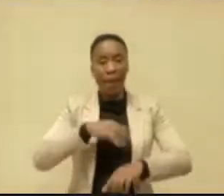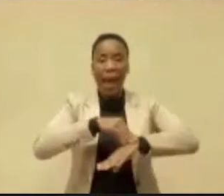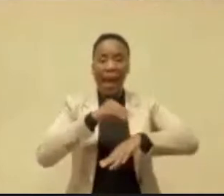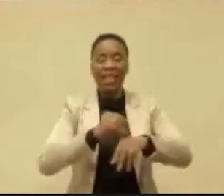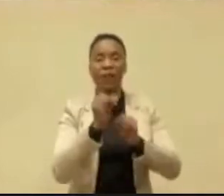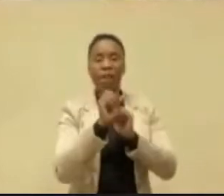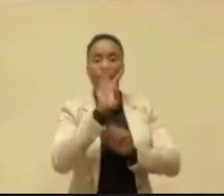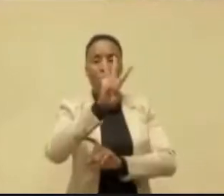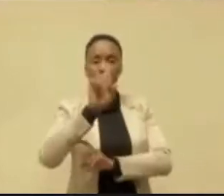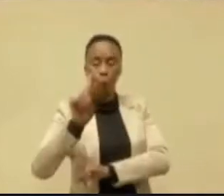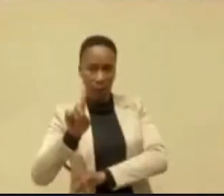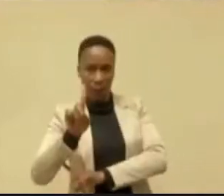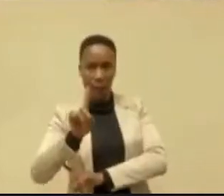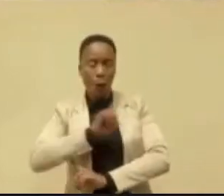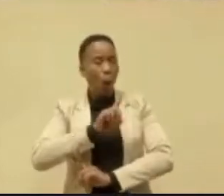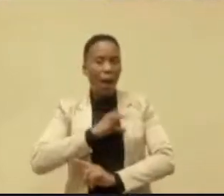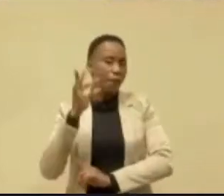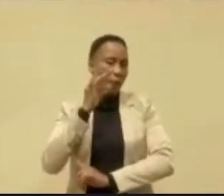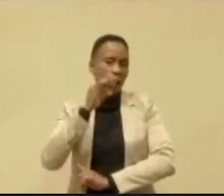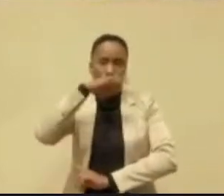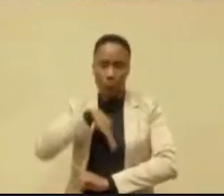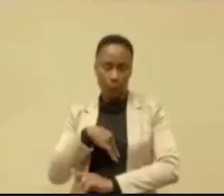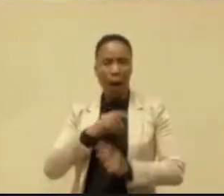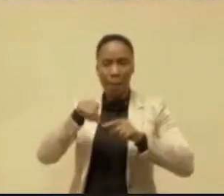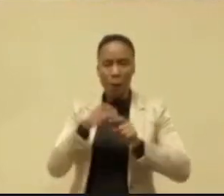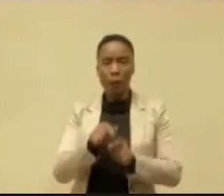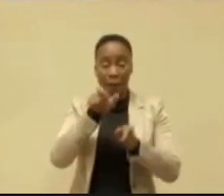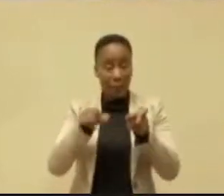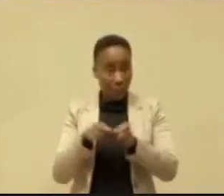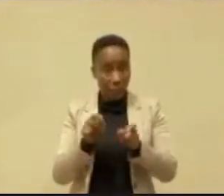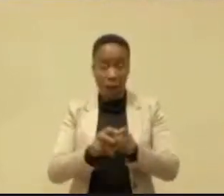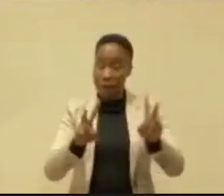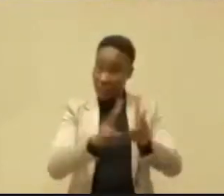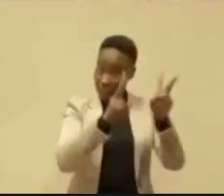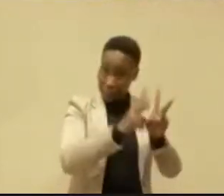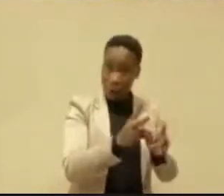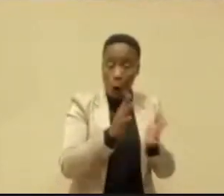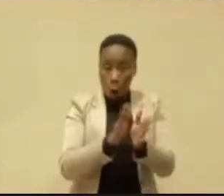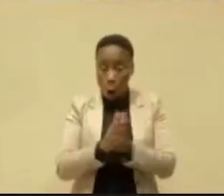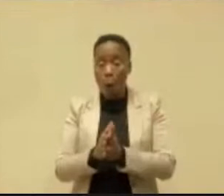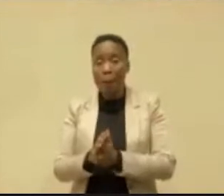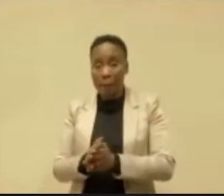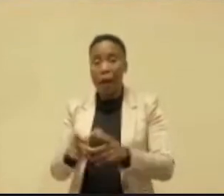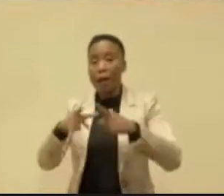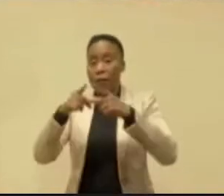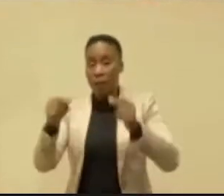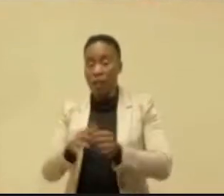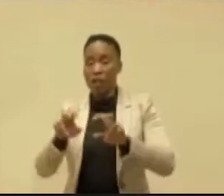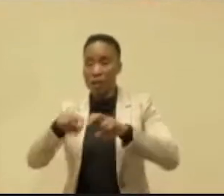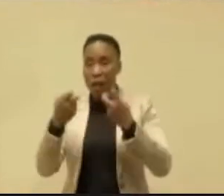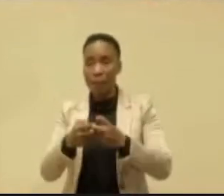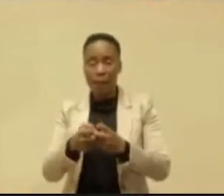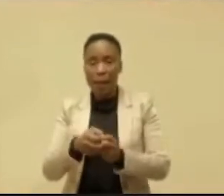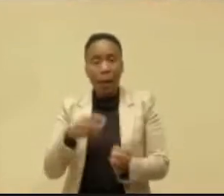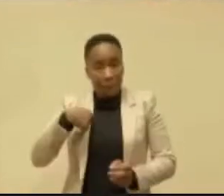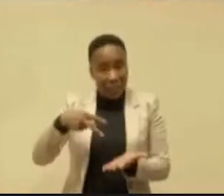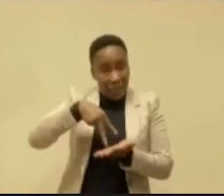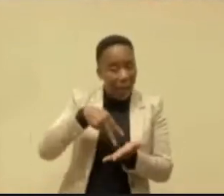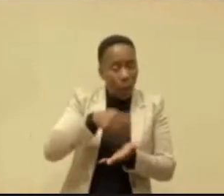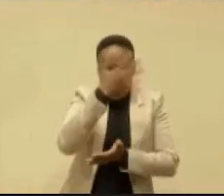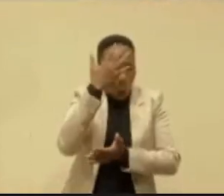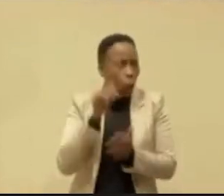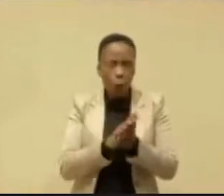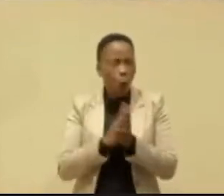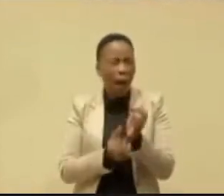us victims and survivors in a i might be standing here you don't know the flashbacks that i have to go